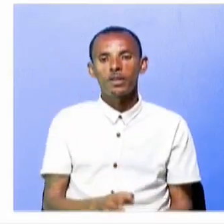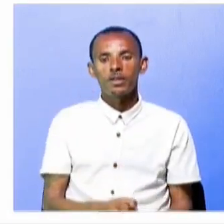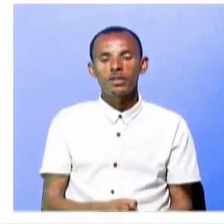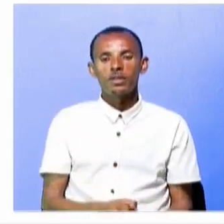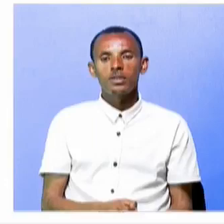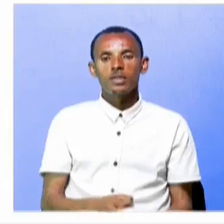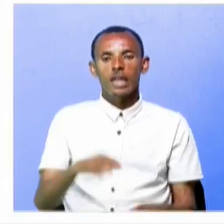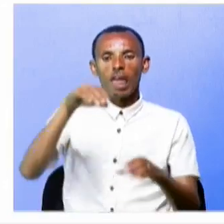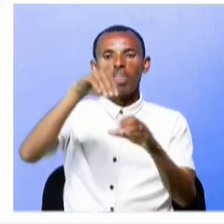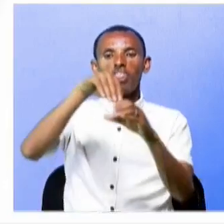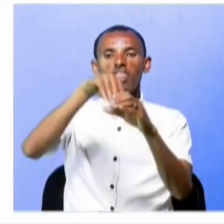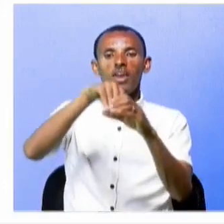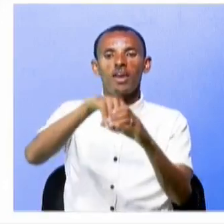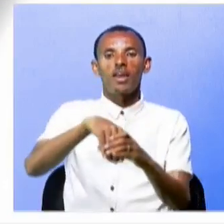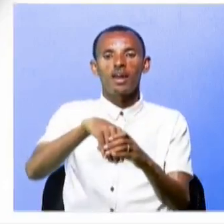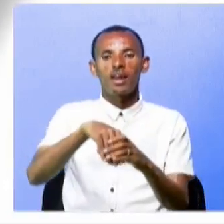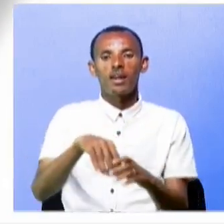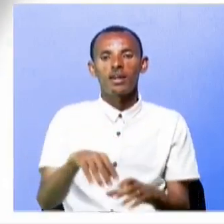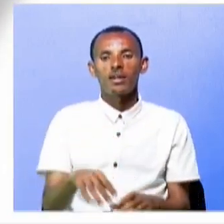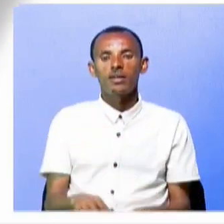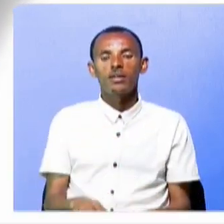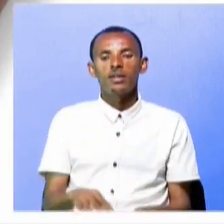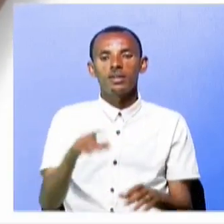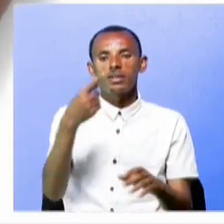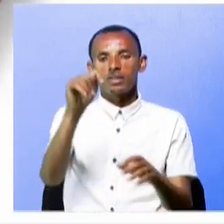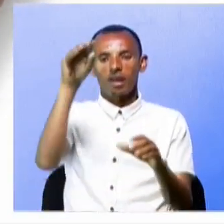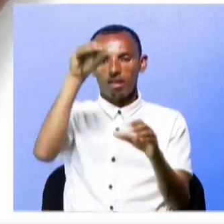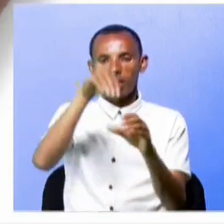the interior